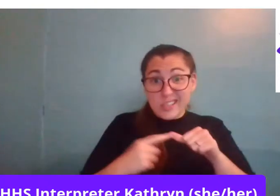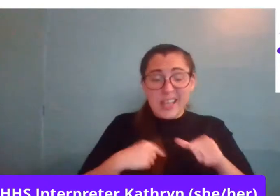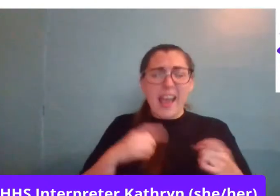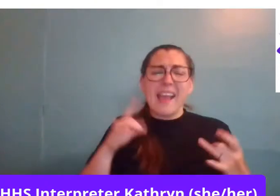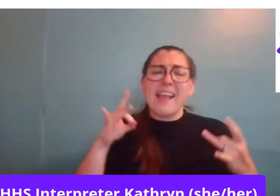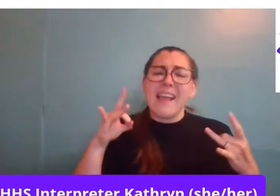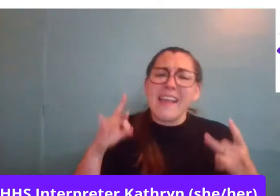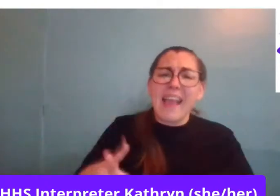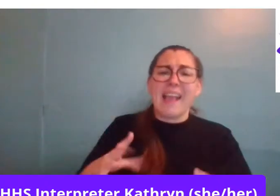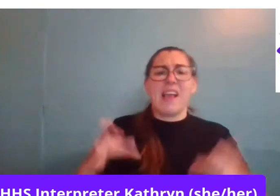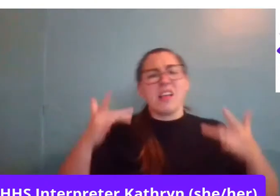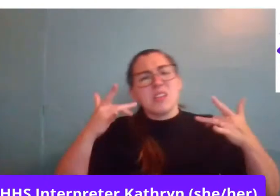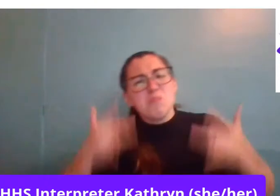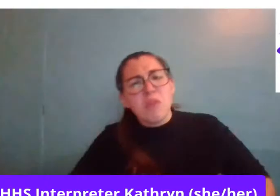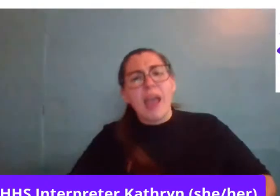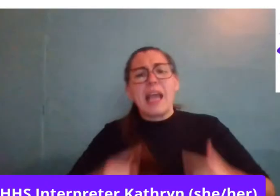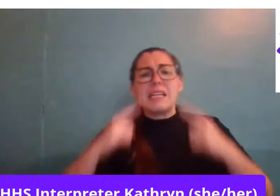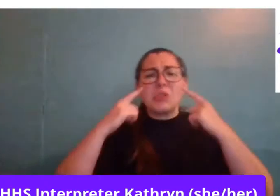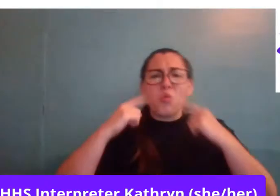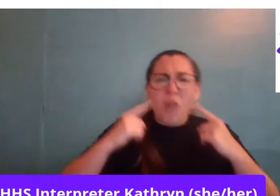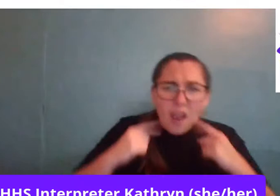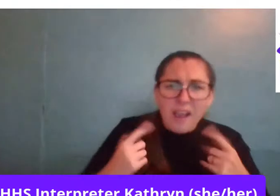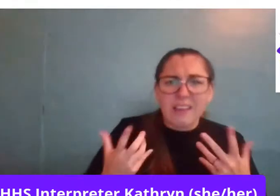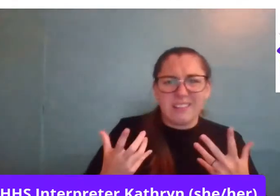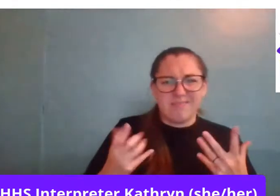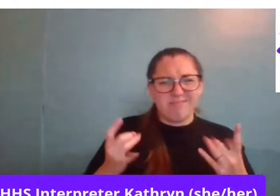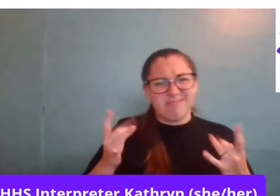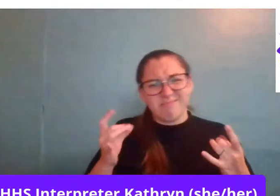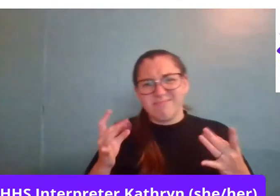was depressed. And